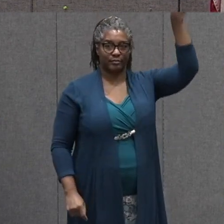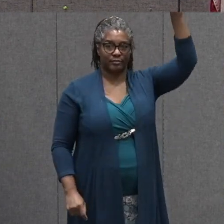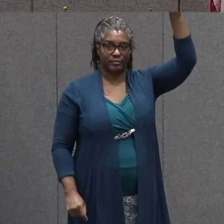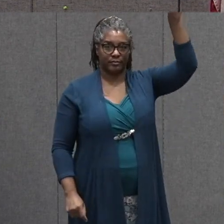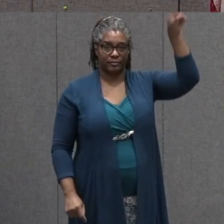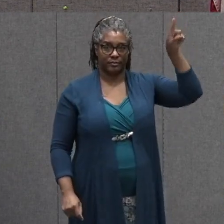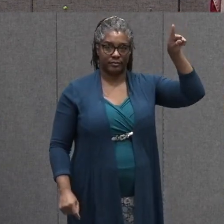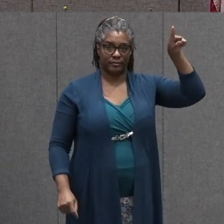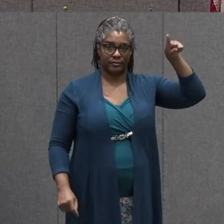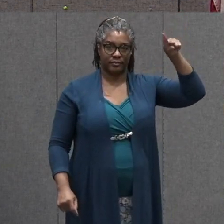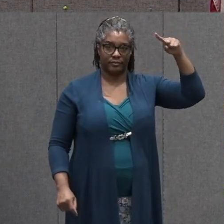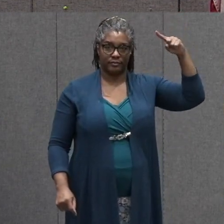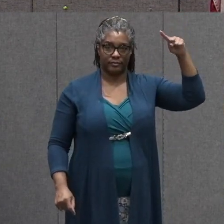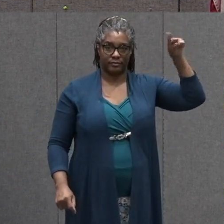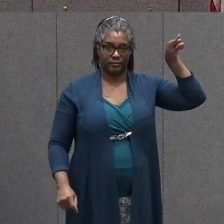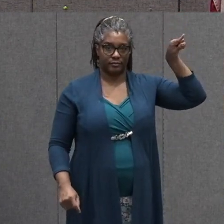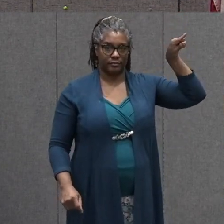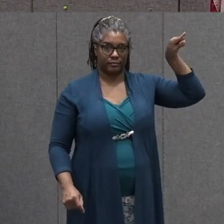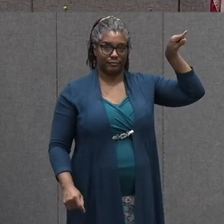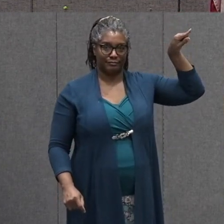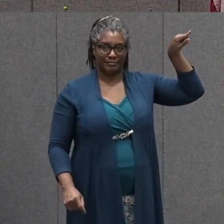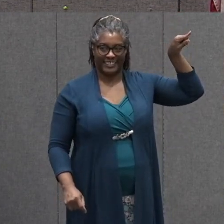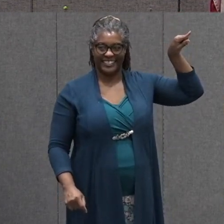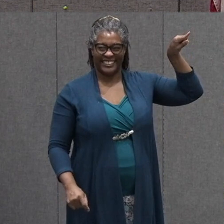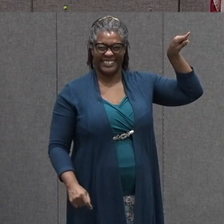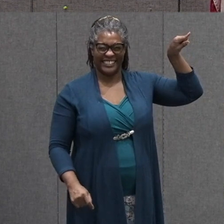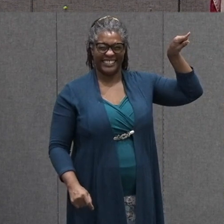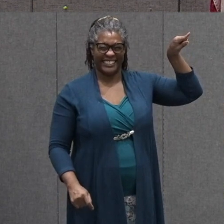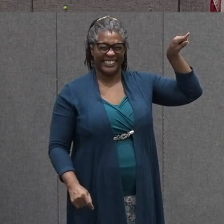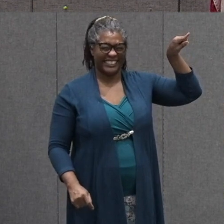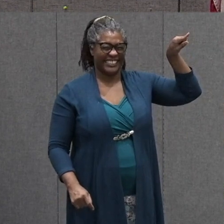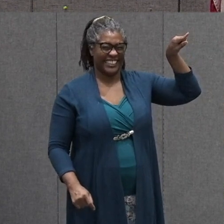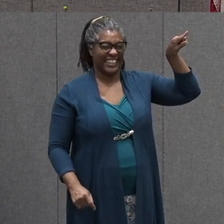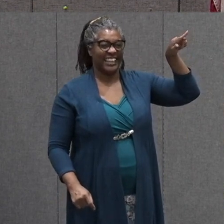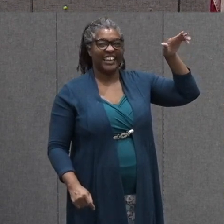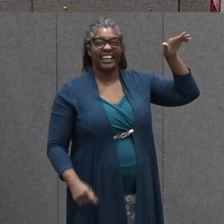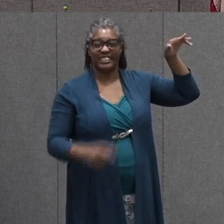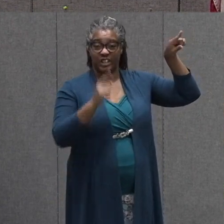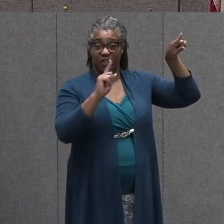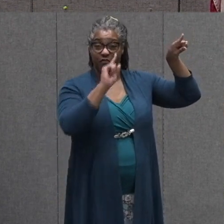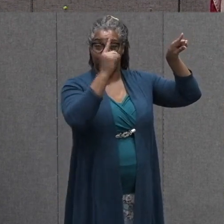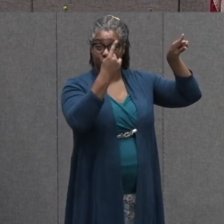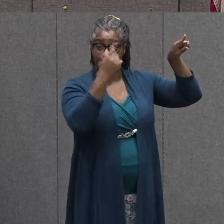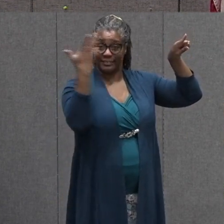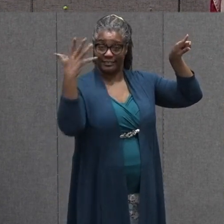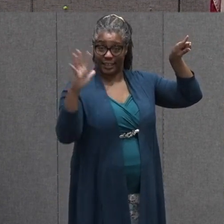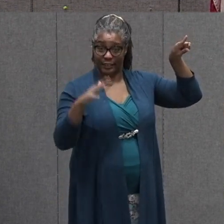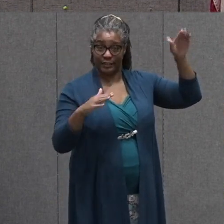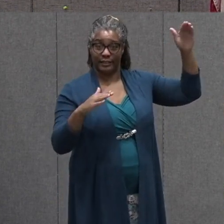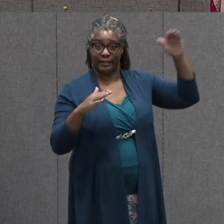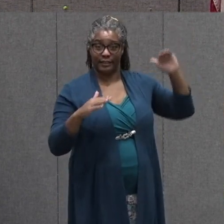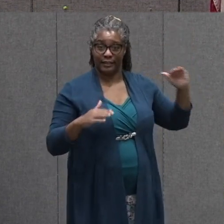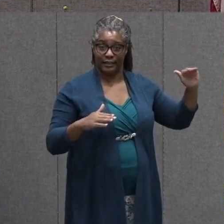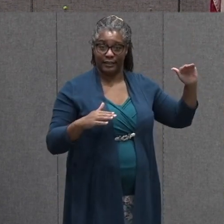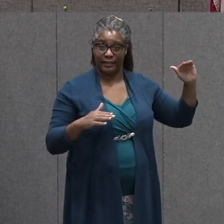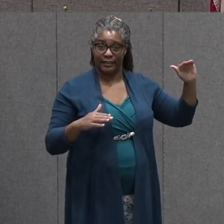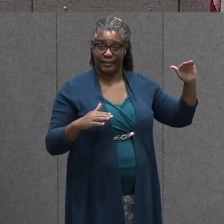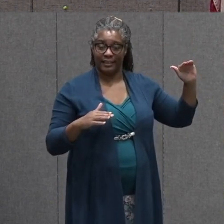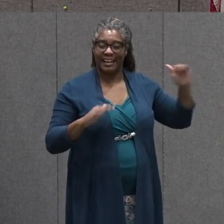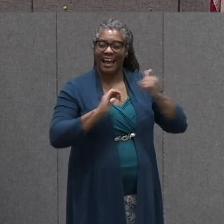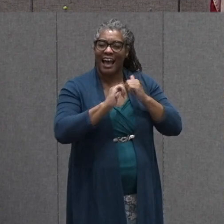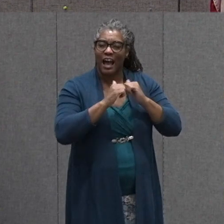the earth. Then their little stems and leaves begin to grow up toward the sun and the air. There is another